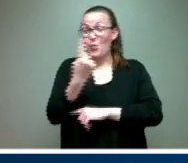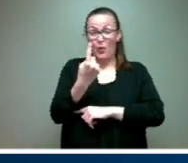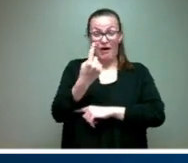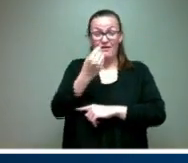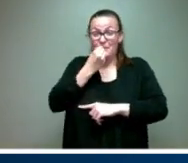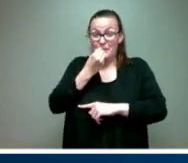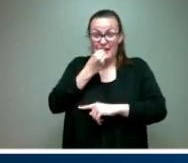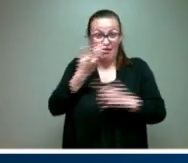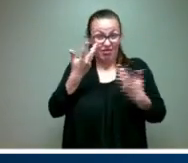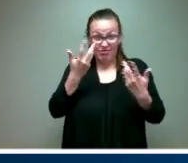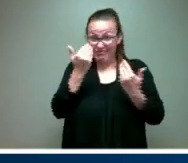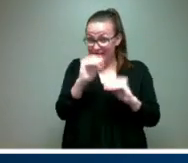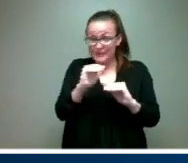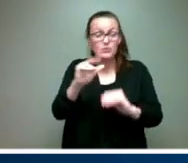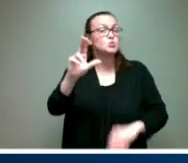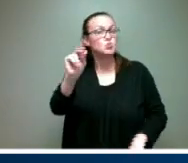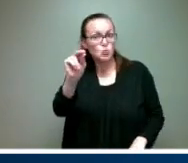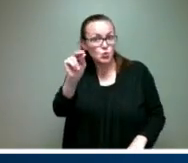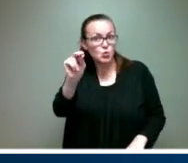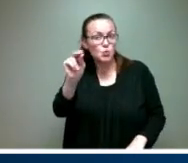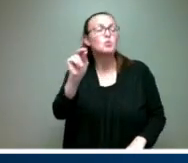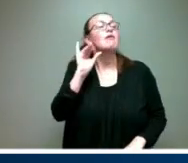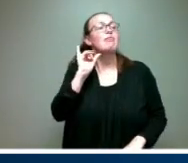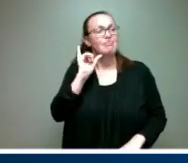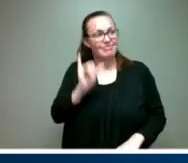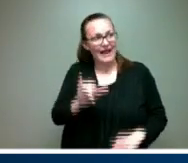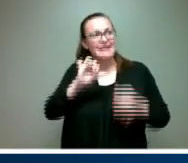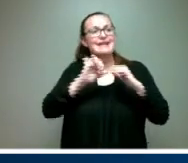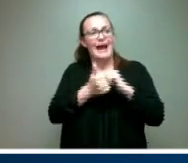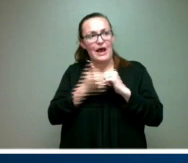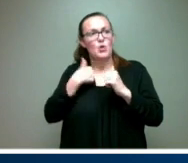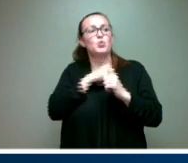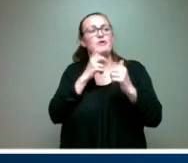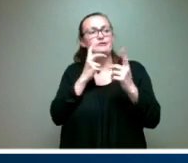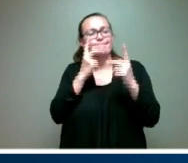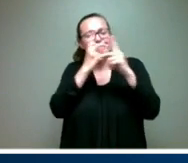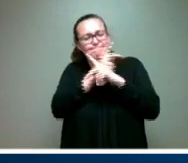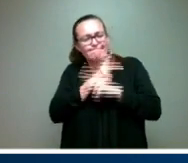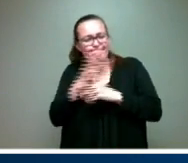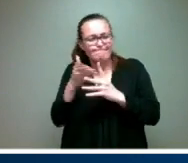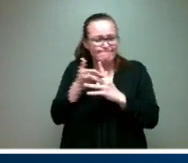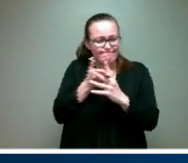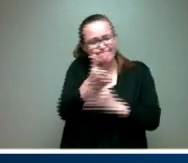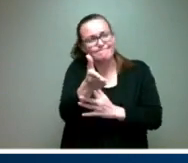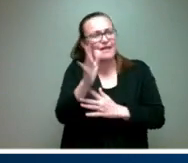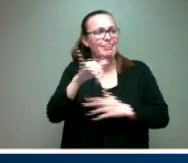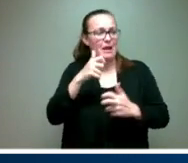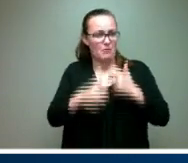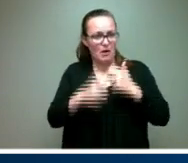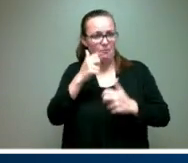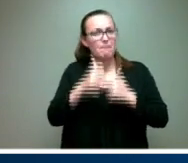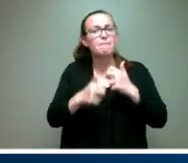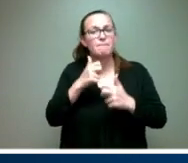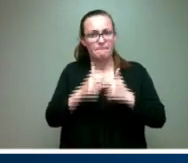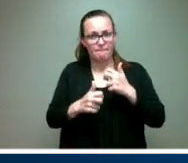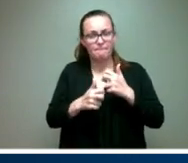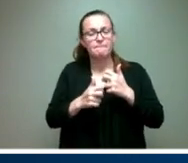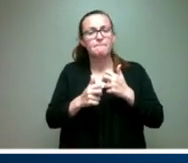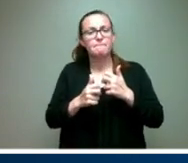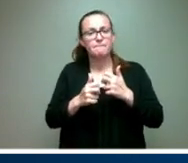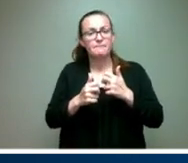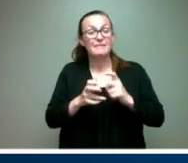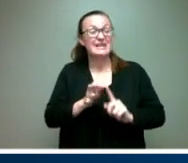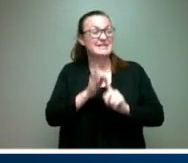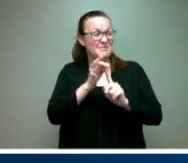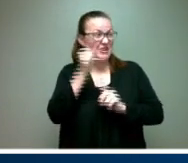so that's how we're kind of working and navigating through that, especially if her students are not old enough